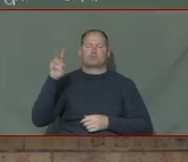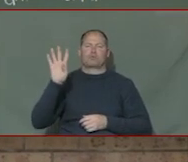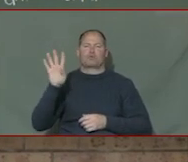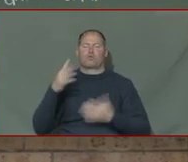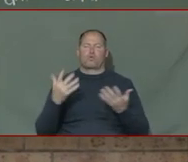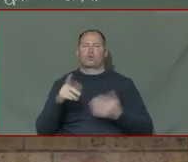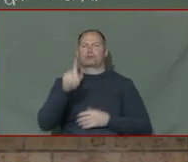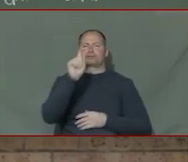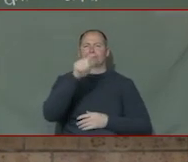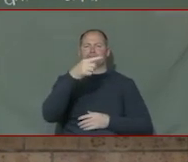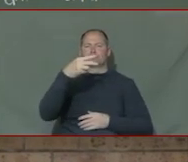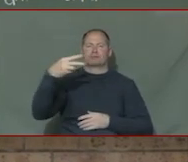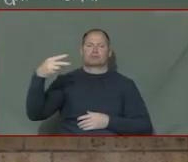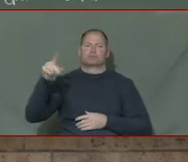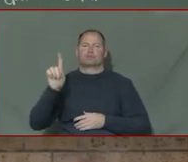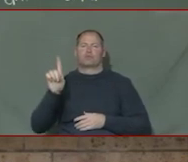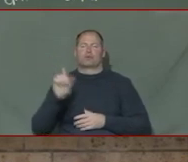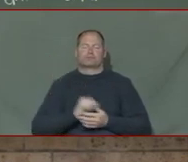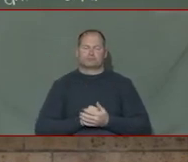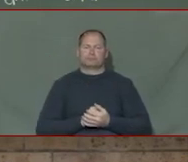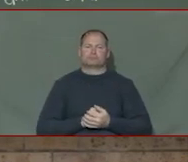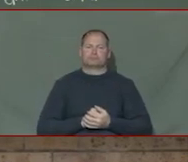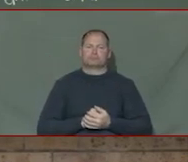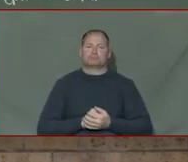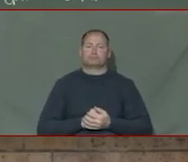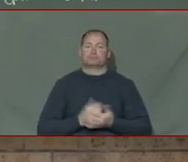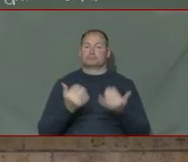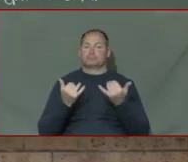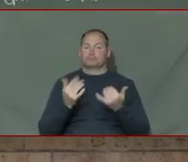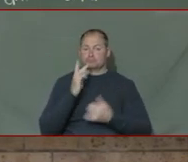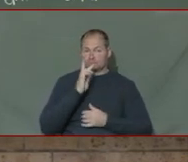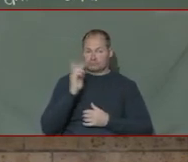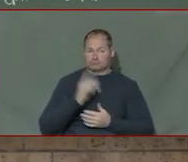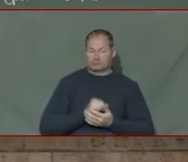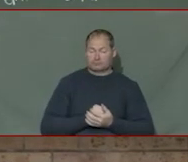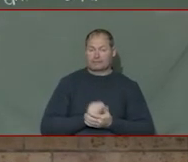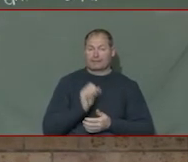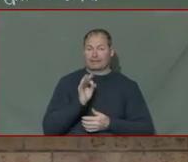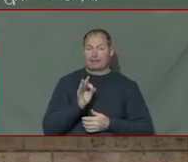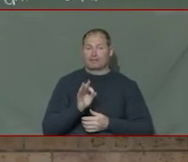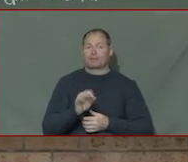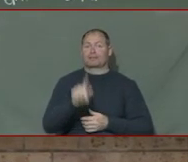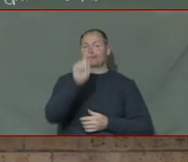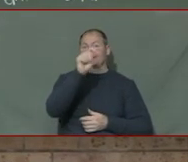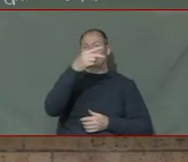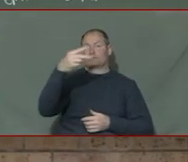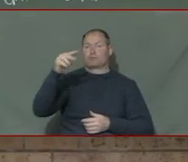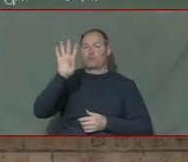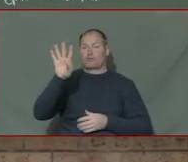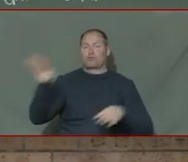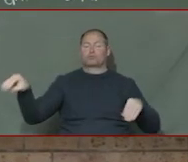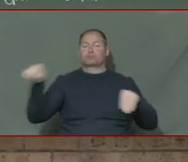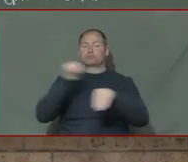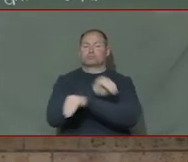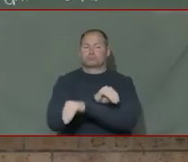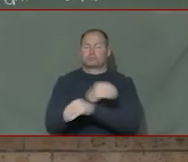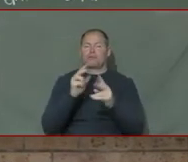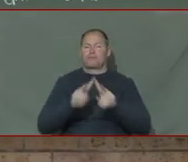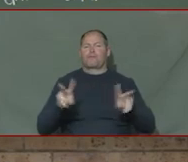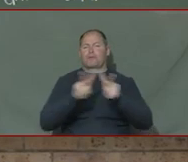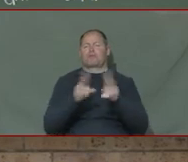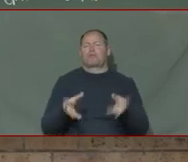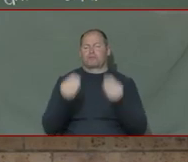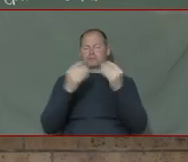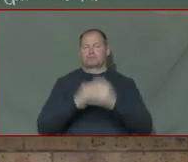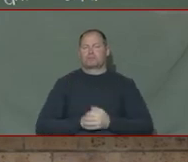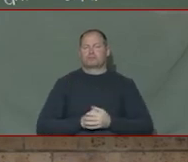is equal to 1. Now people, take note. If I substitute t equal to 4 into there, I will get a value. And